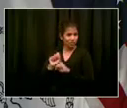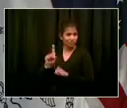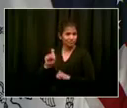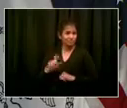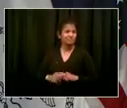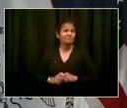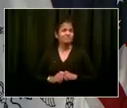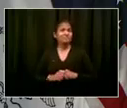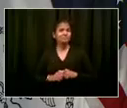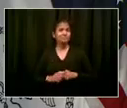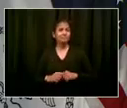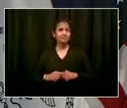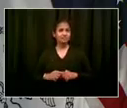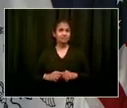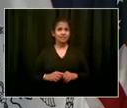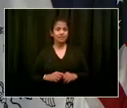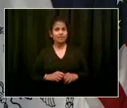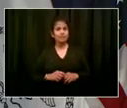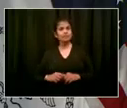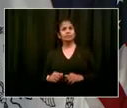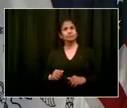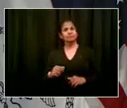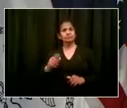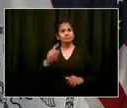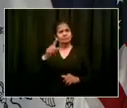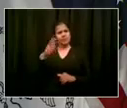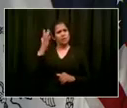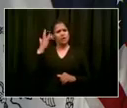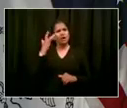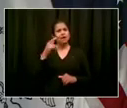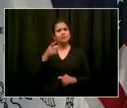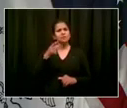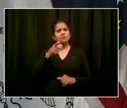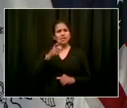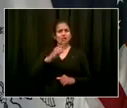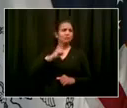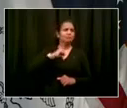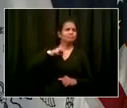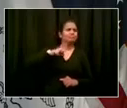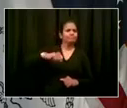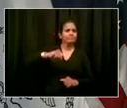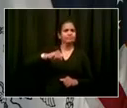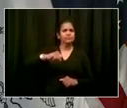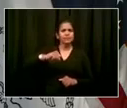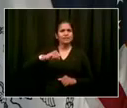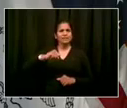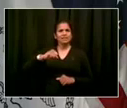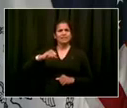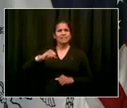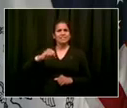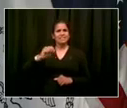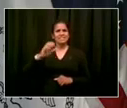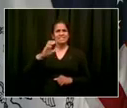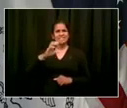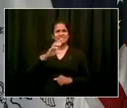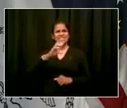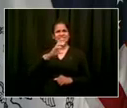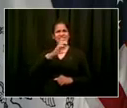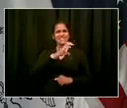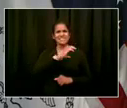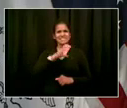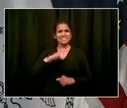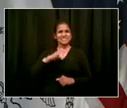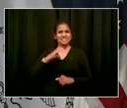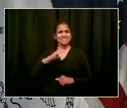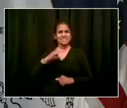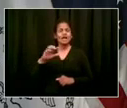Budget Commission, which you feel is too austere in their point of view. But